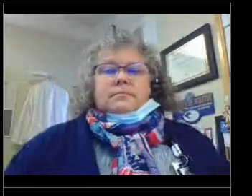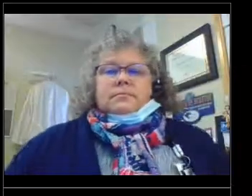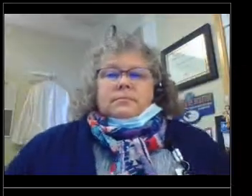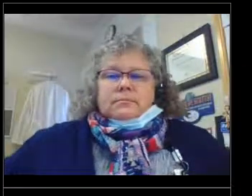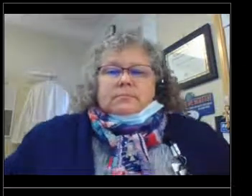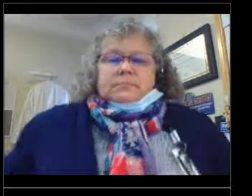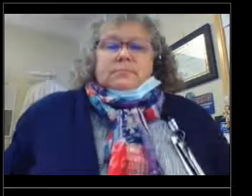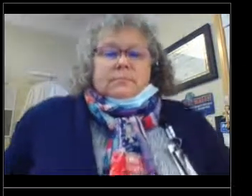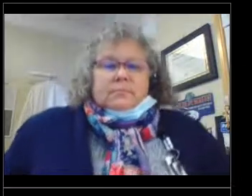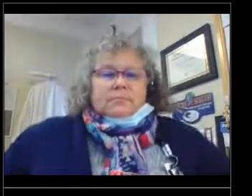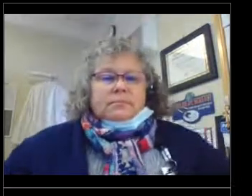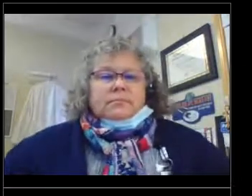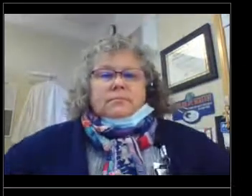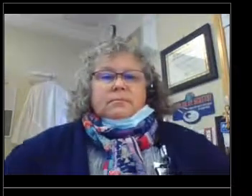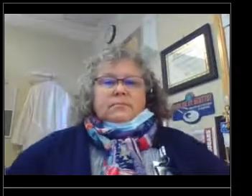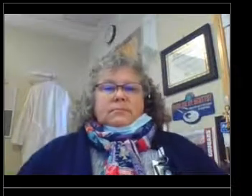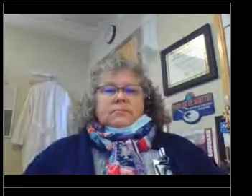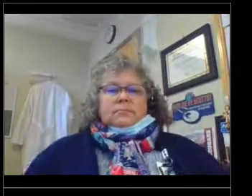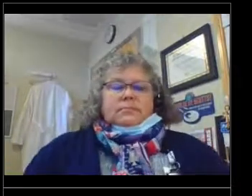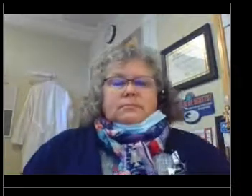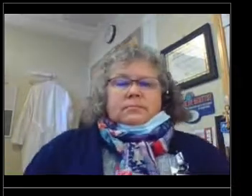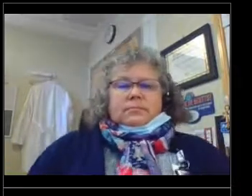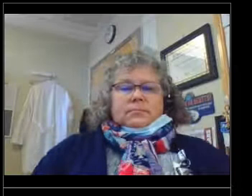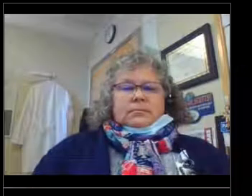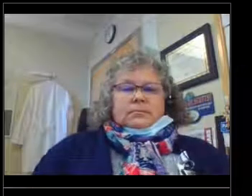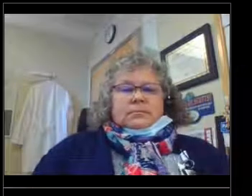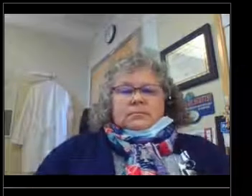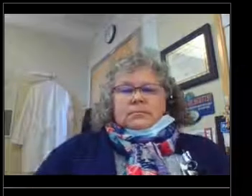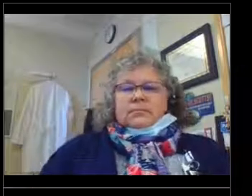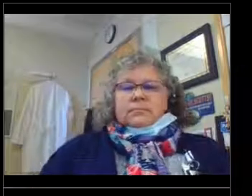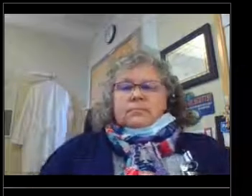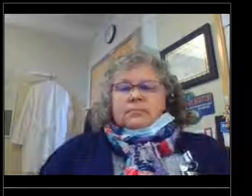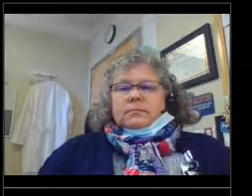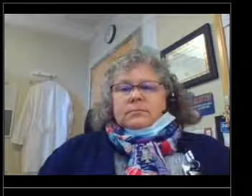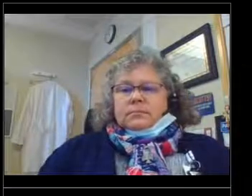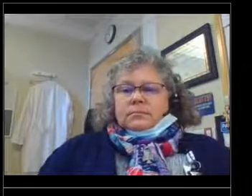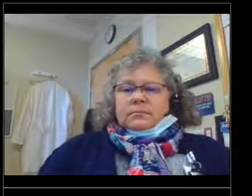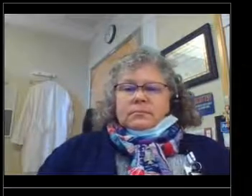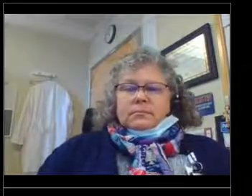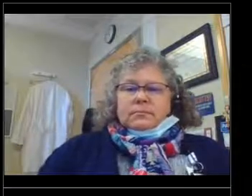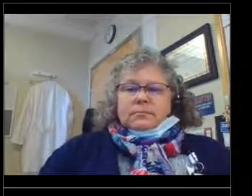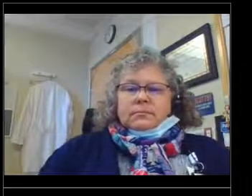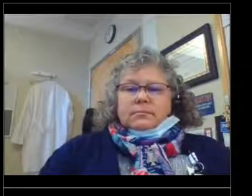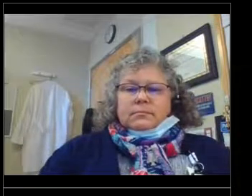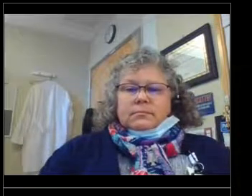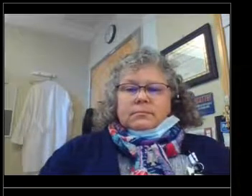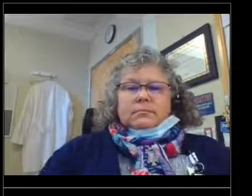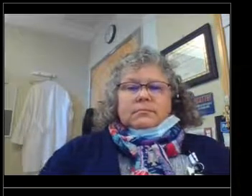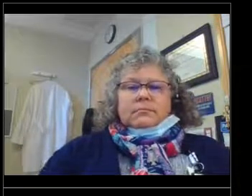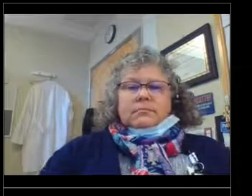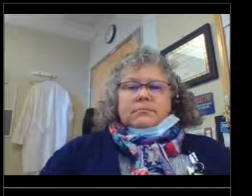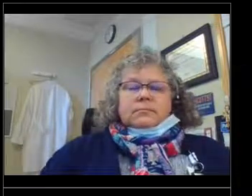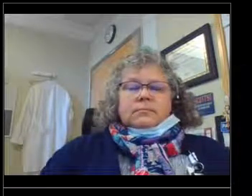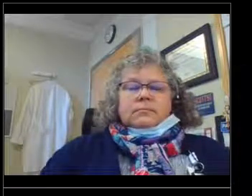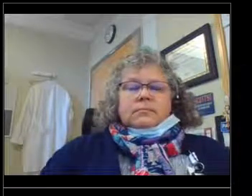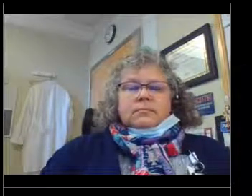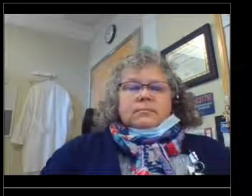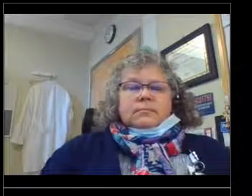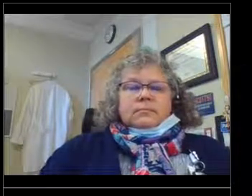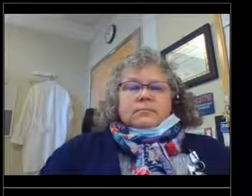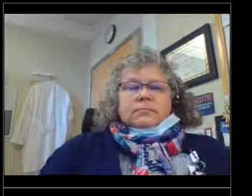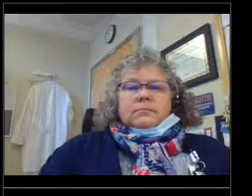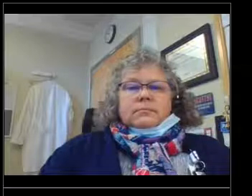per 100 for PAs and 4.0 for MDs. So really not anything different. Next slide. This